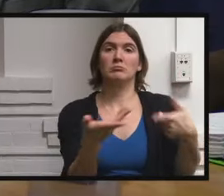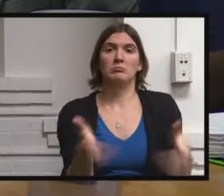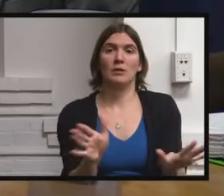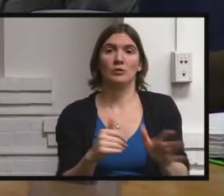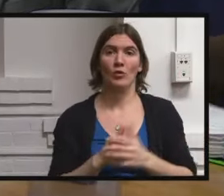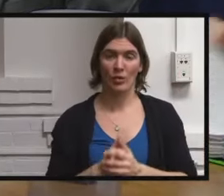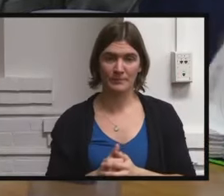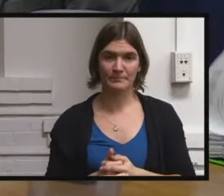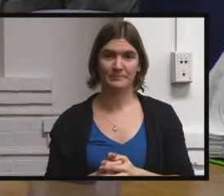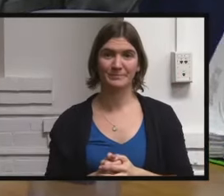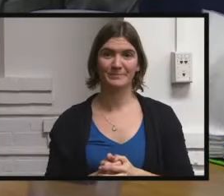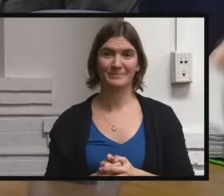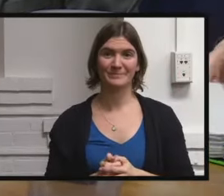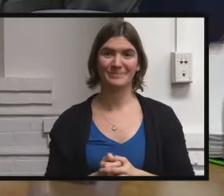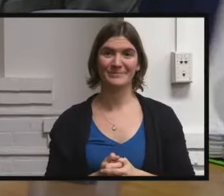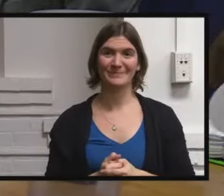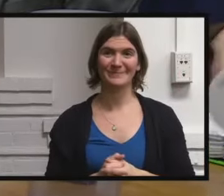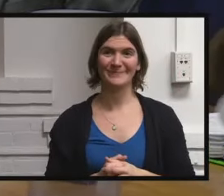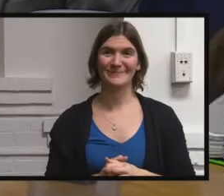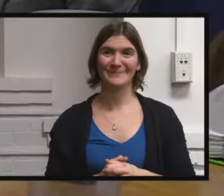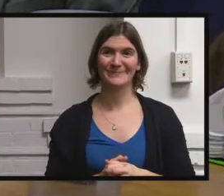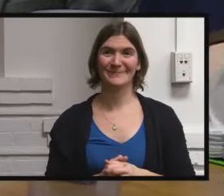session.